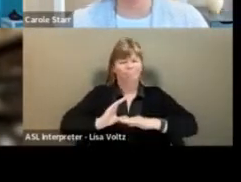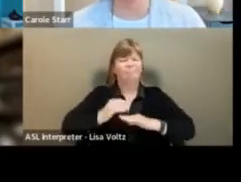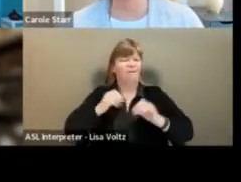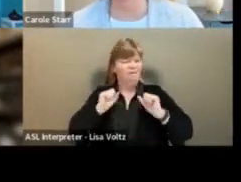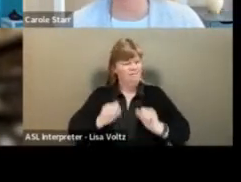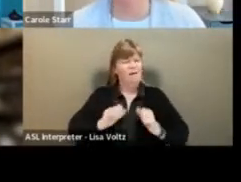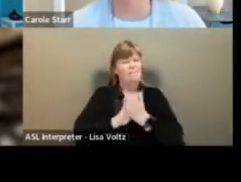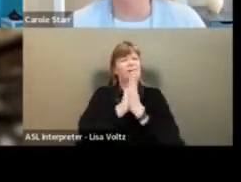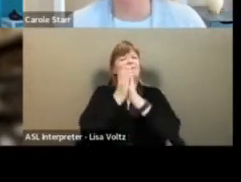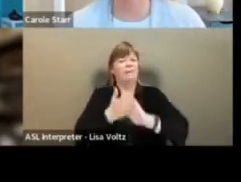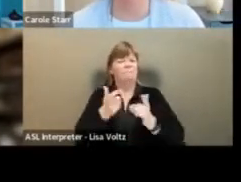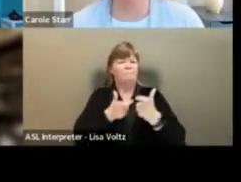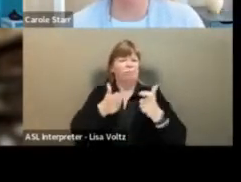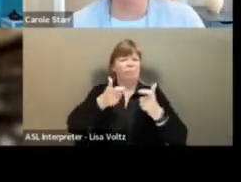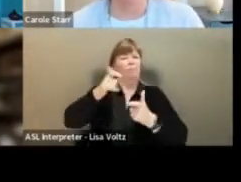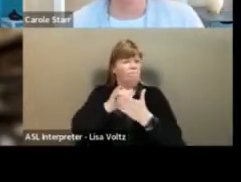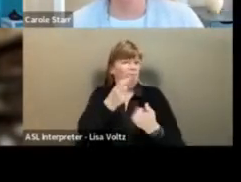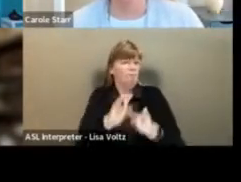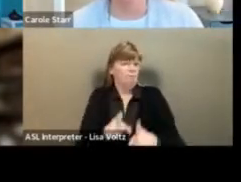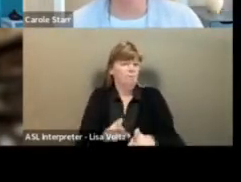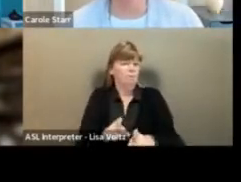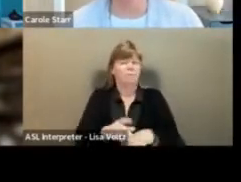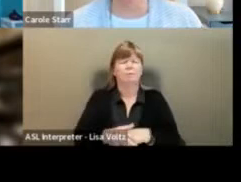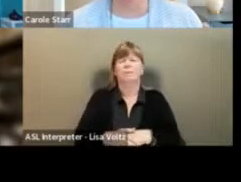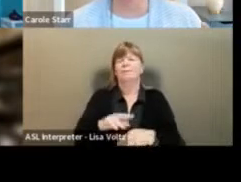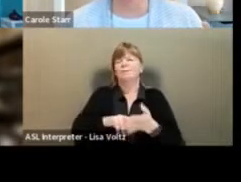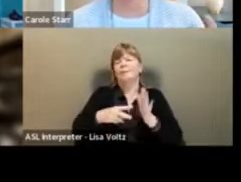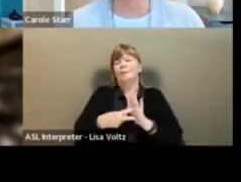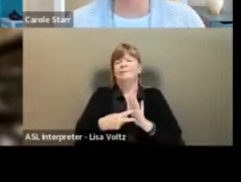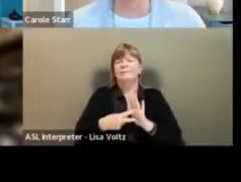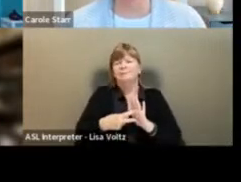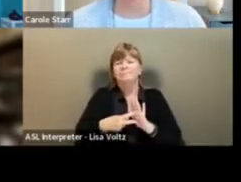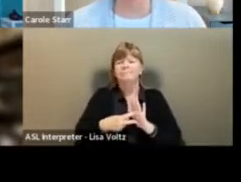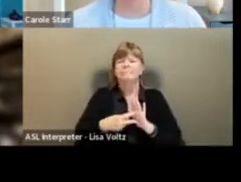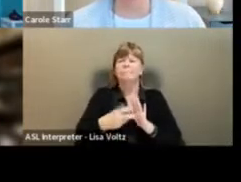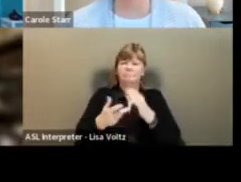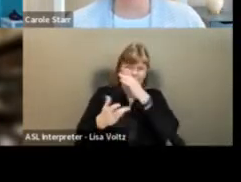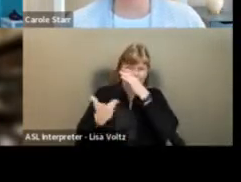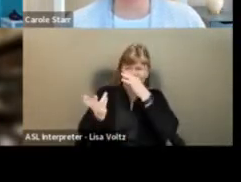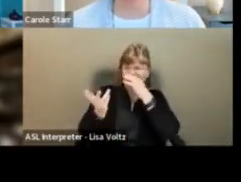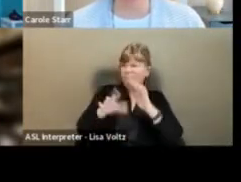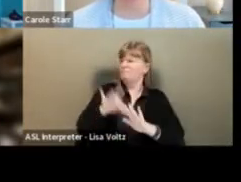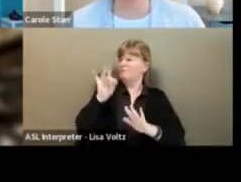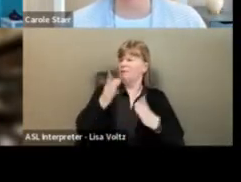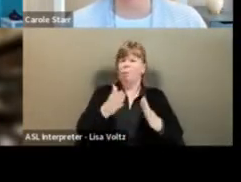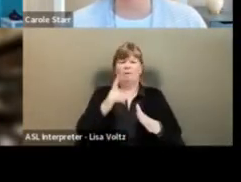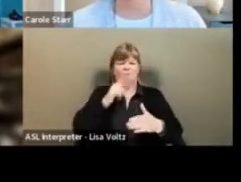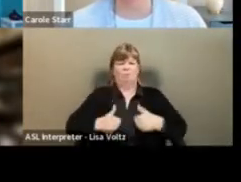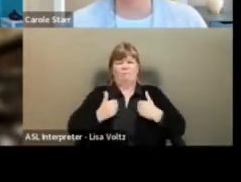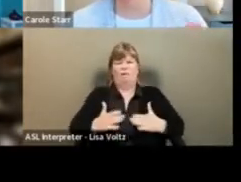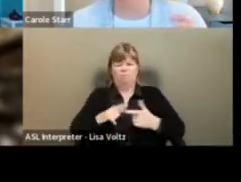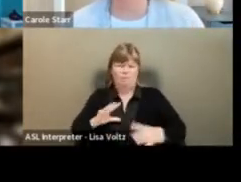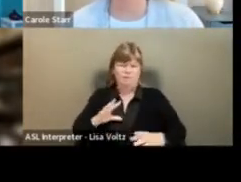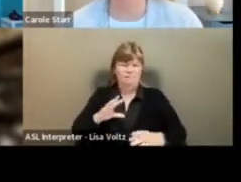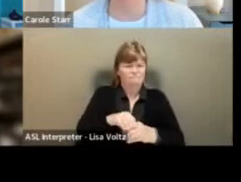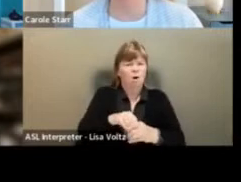grow into bigger things, which is what happened. So I think that finding ways for survivors to be involved